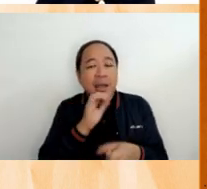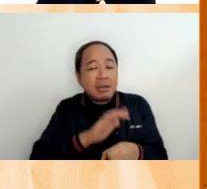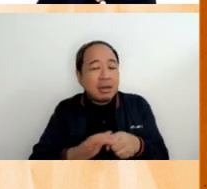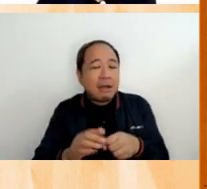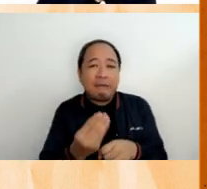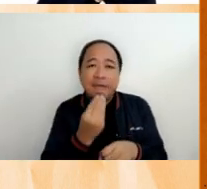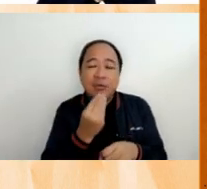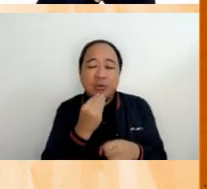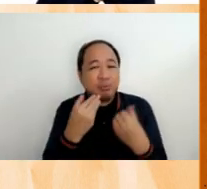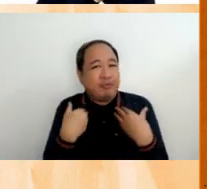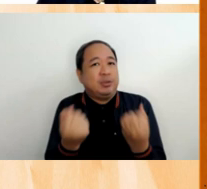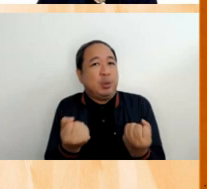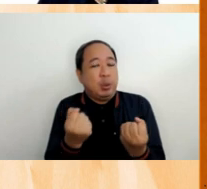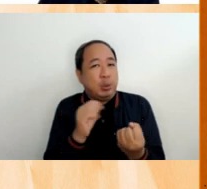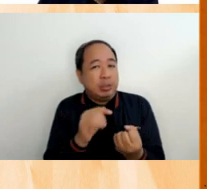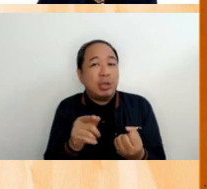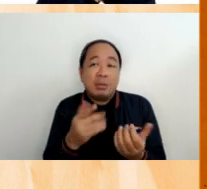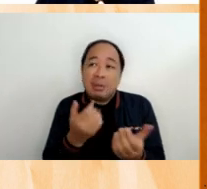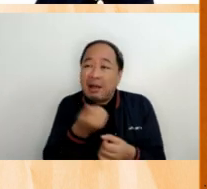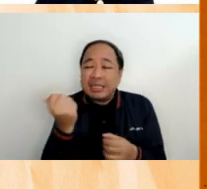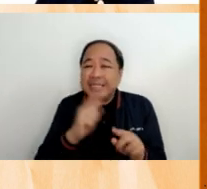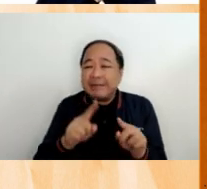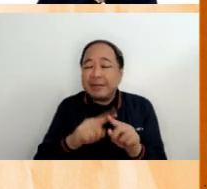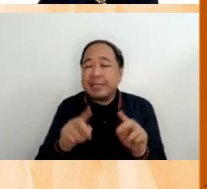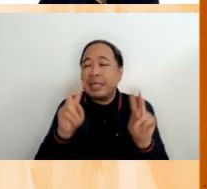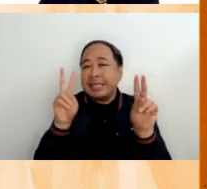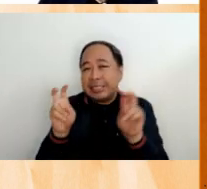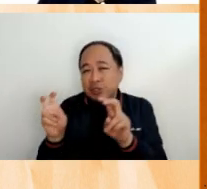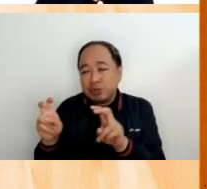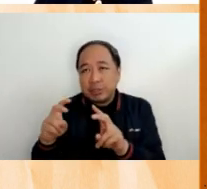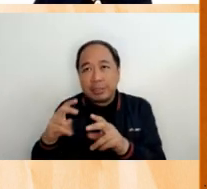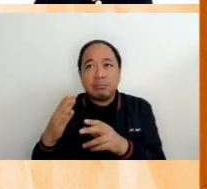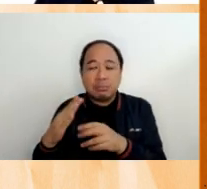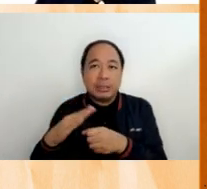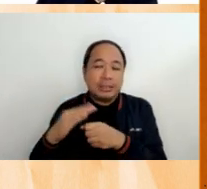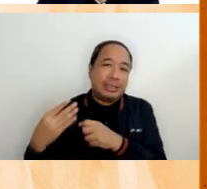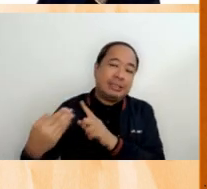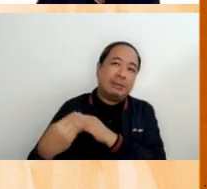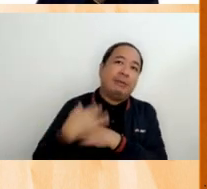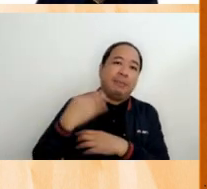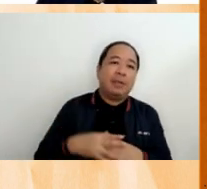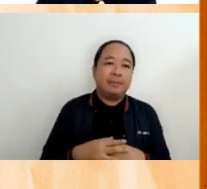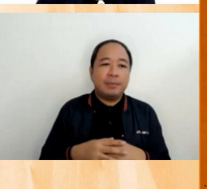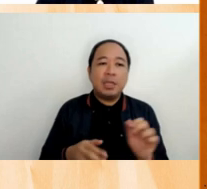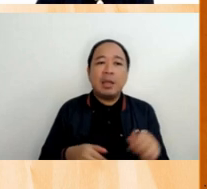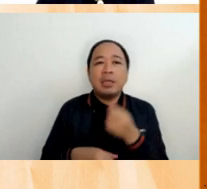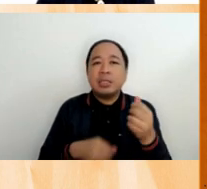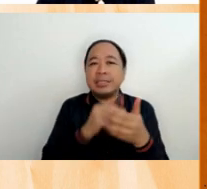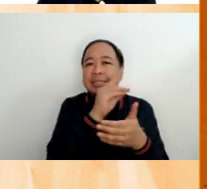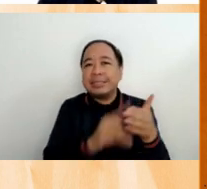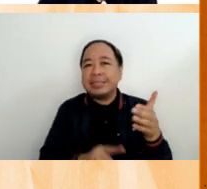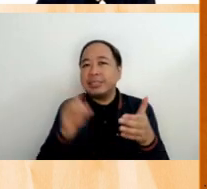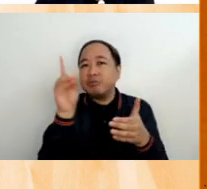about discrimination based on their gender or sexual orientation, based on their religion, or even